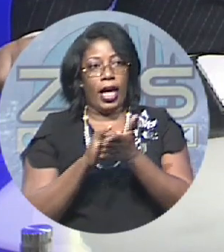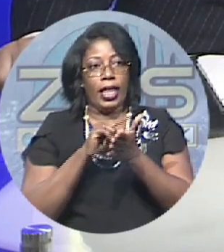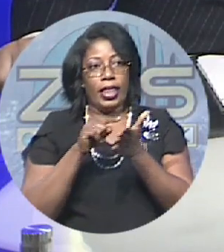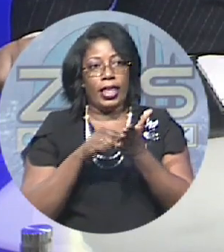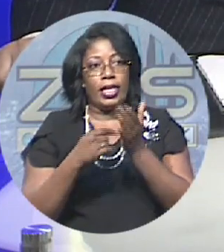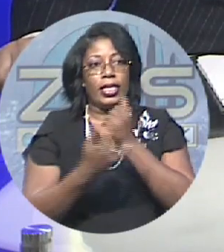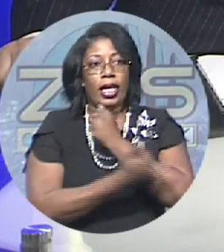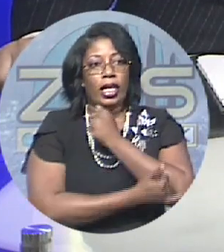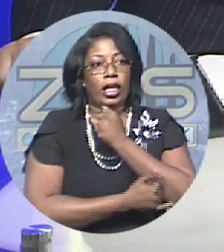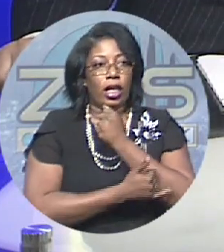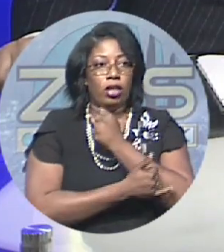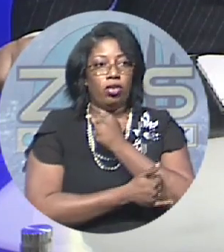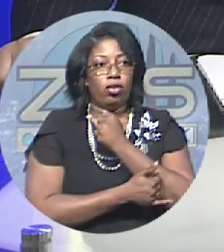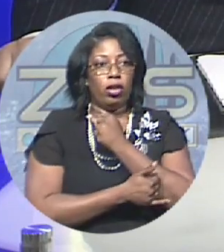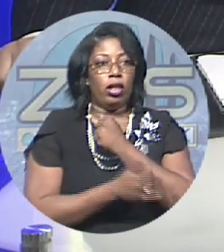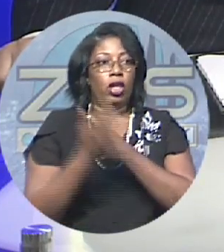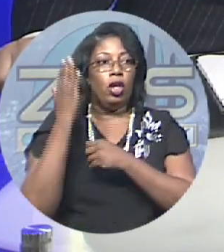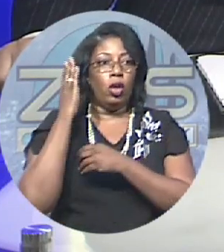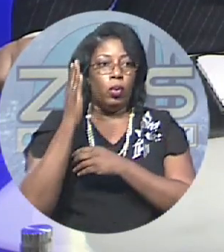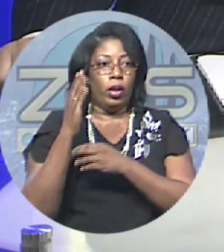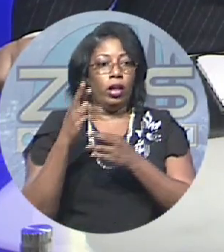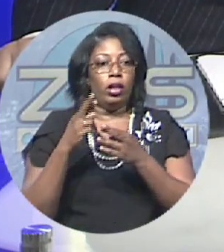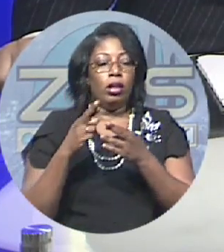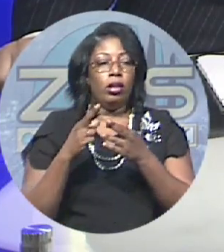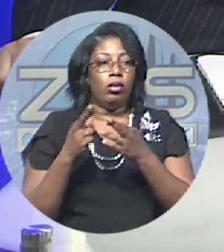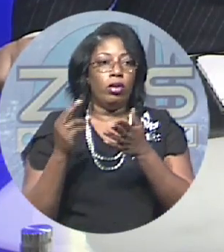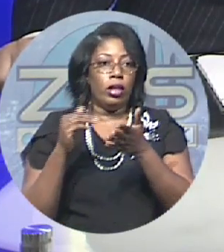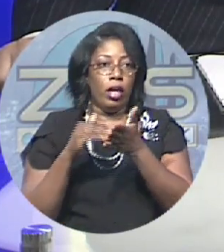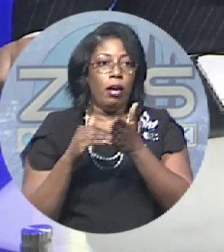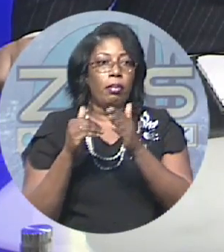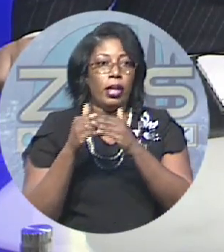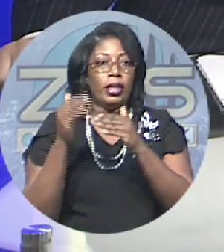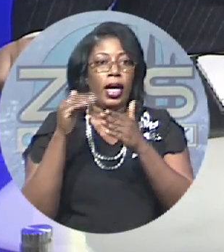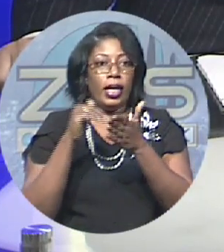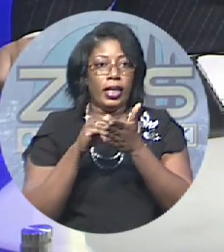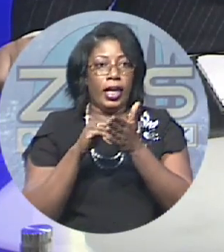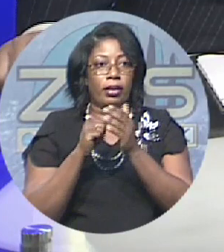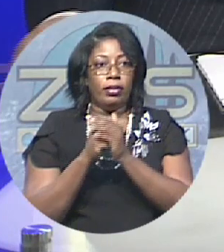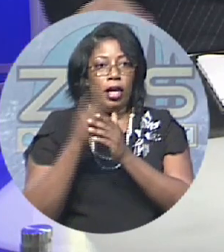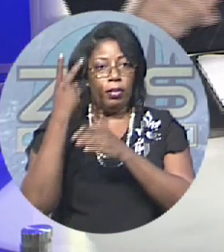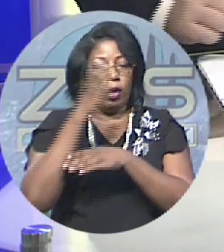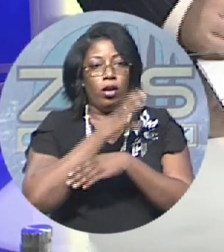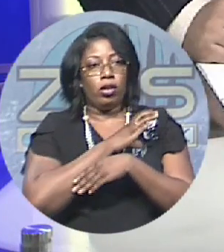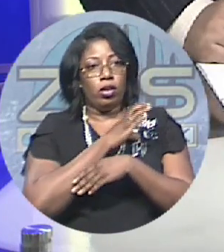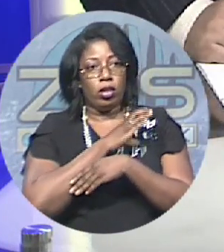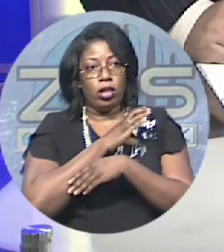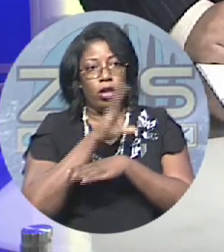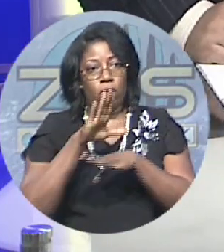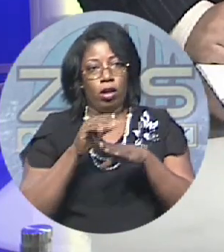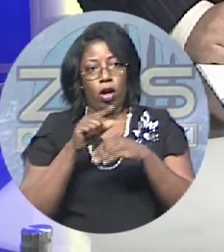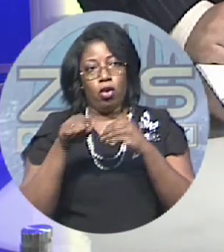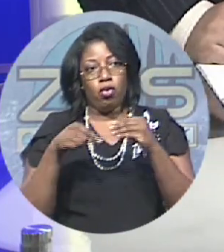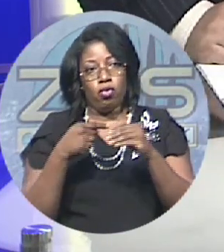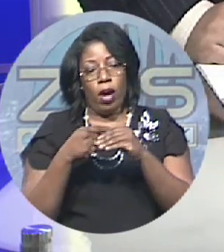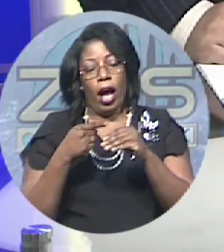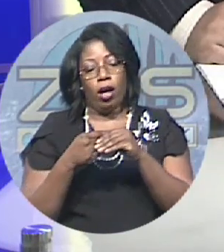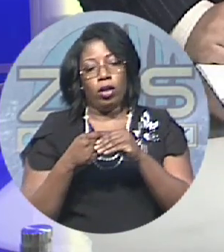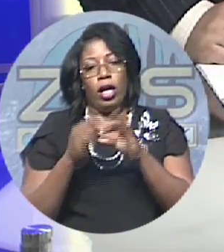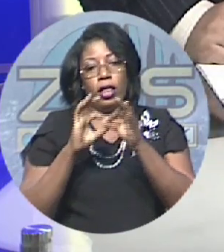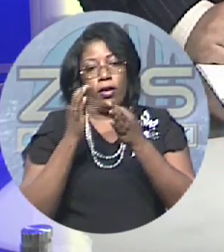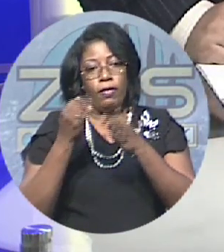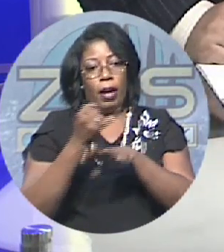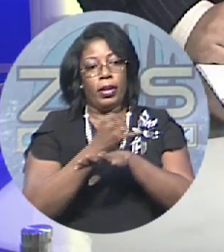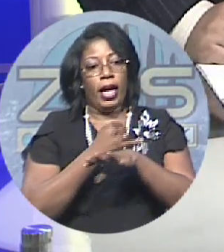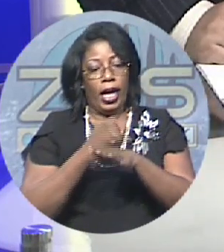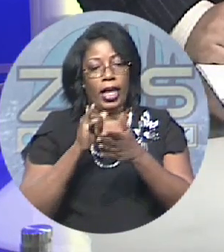this country will rebuild. Mr. Christie was making his trek around affected family